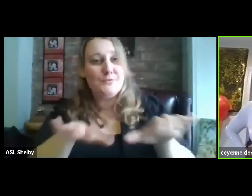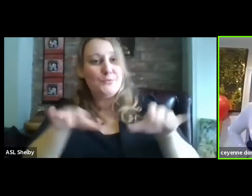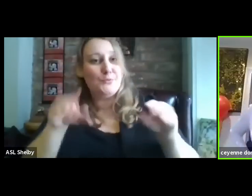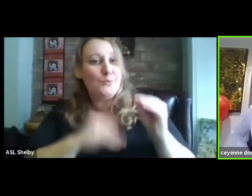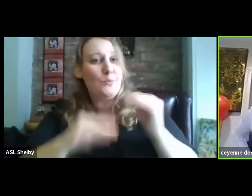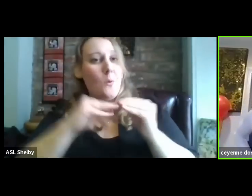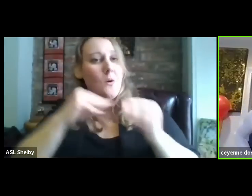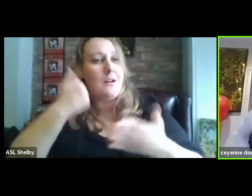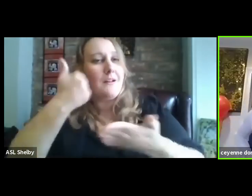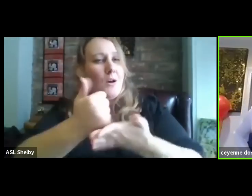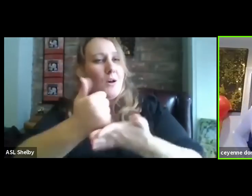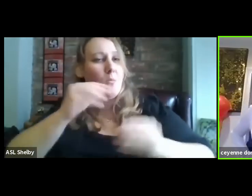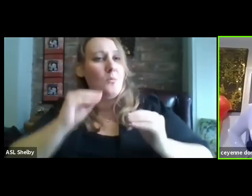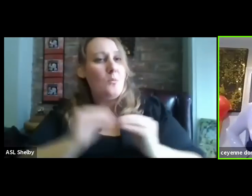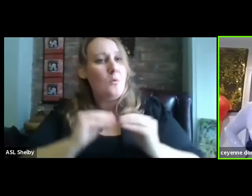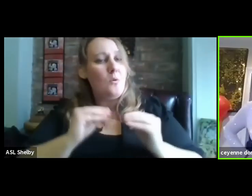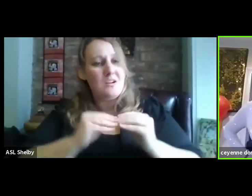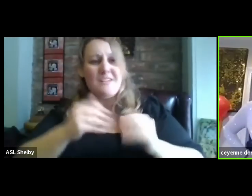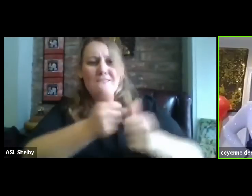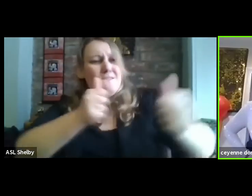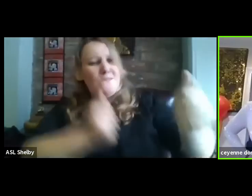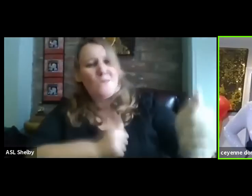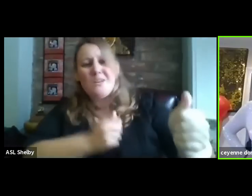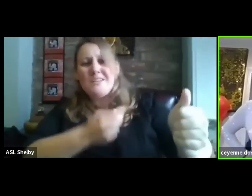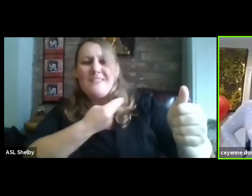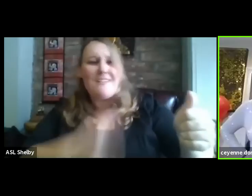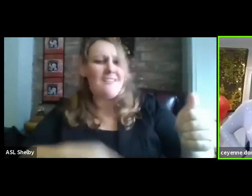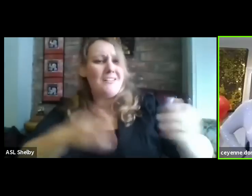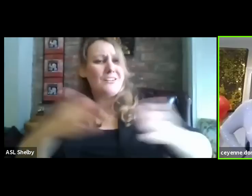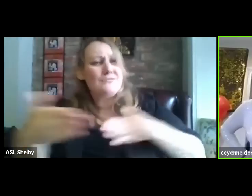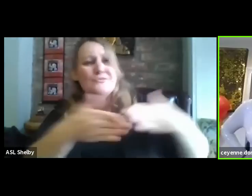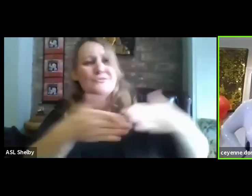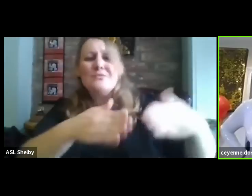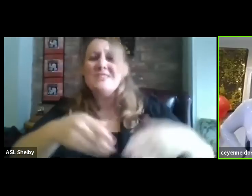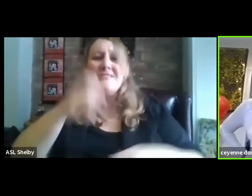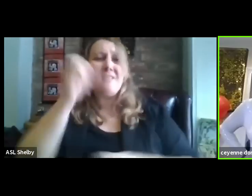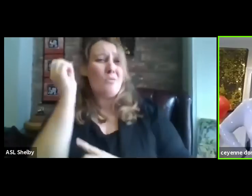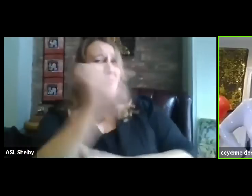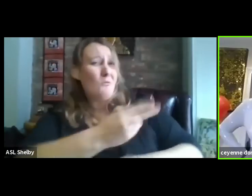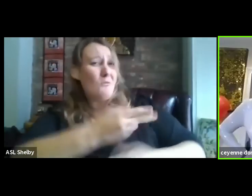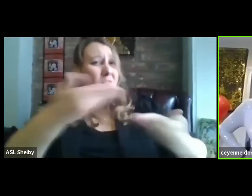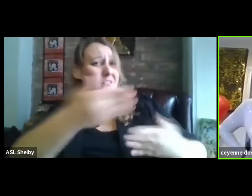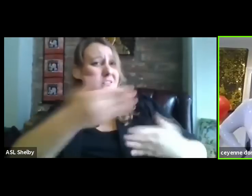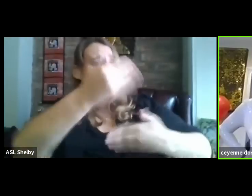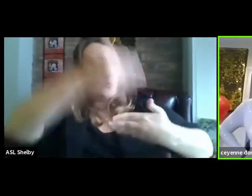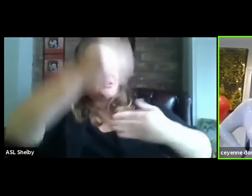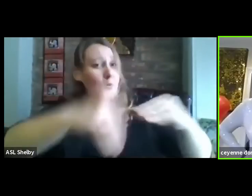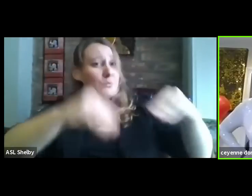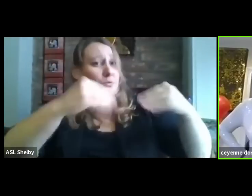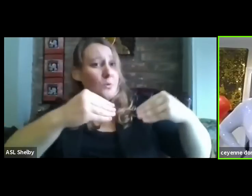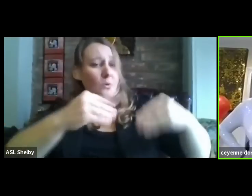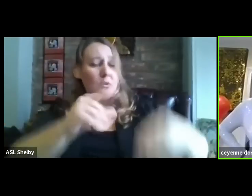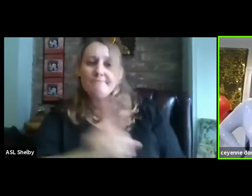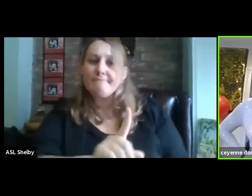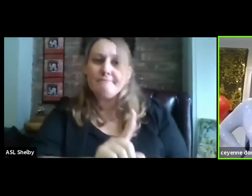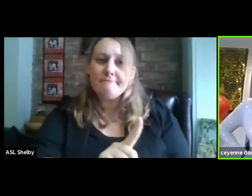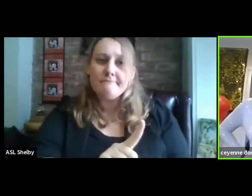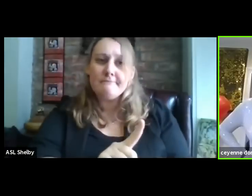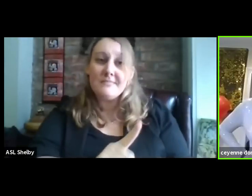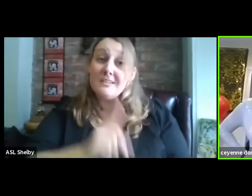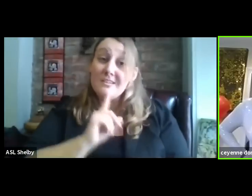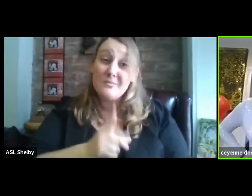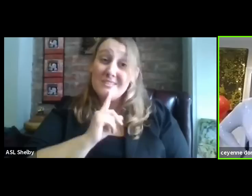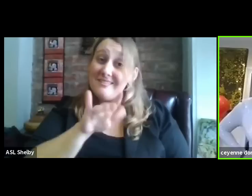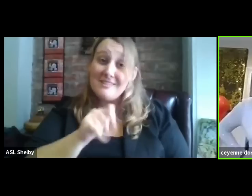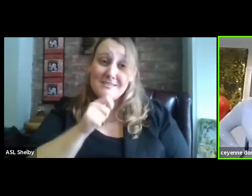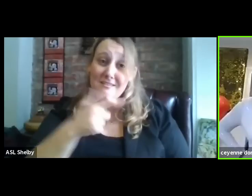the hell out the street. Stop breaking the goddamn windows of stores. And believe it or not, I don't think that's us, that's them. Because sex workers don't do